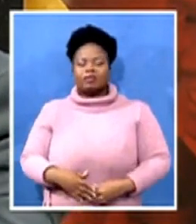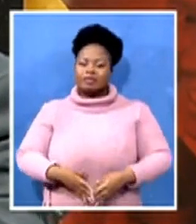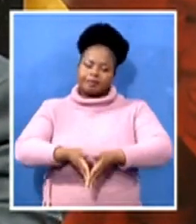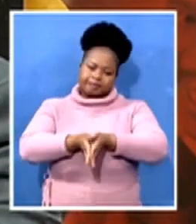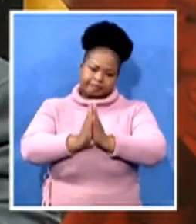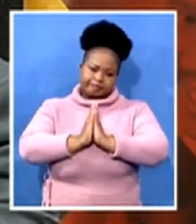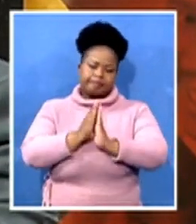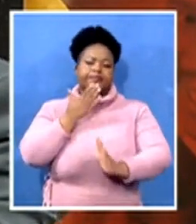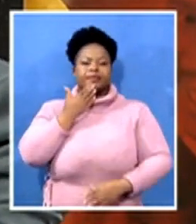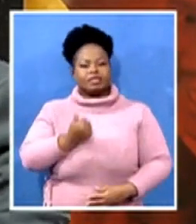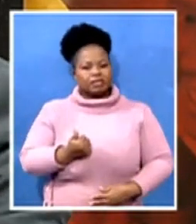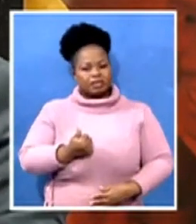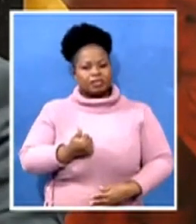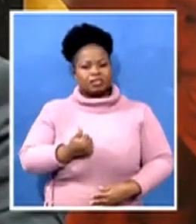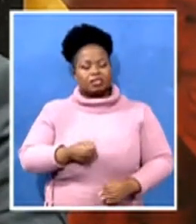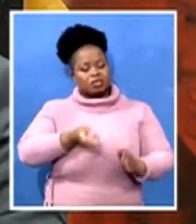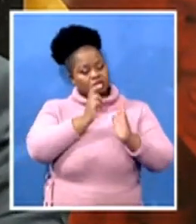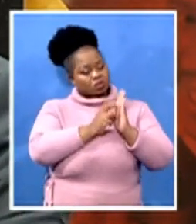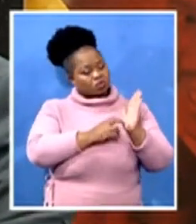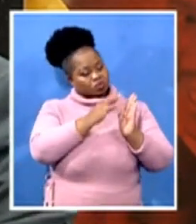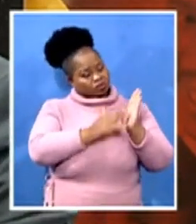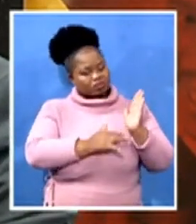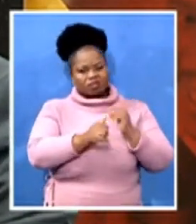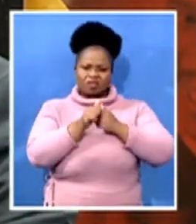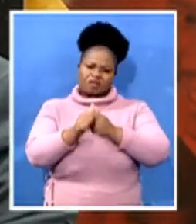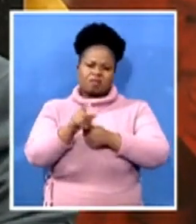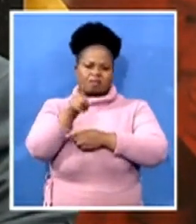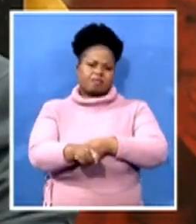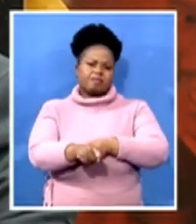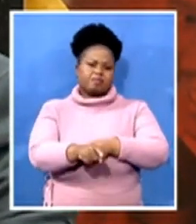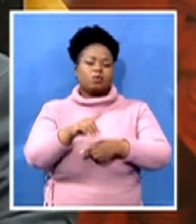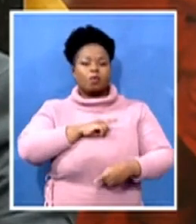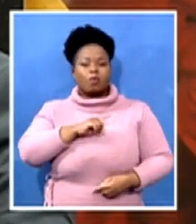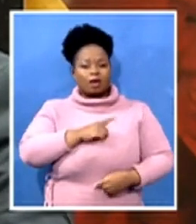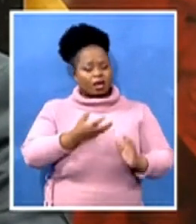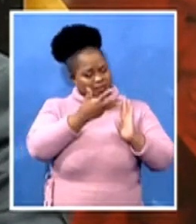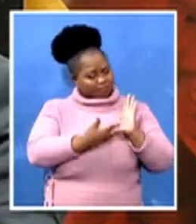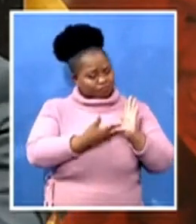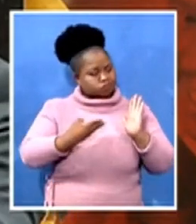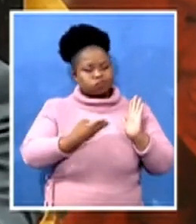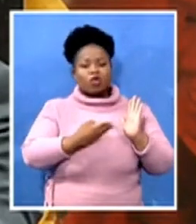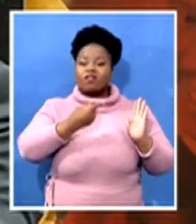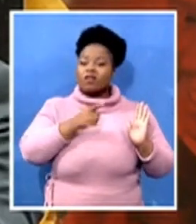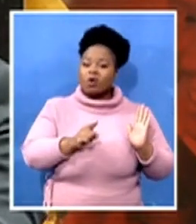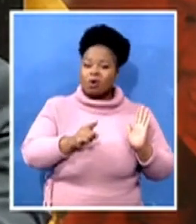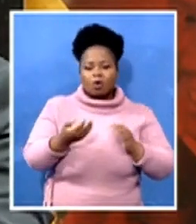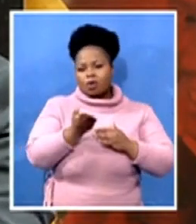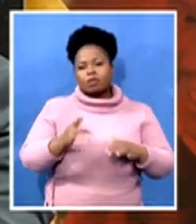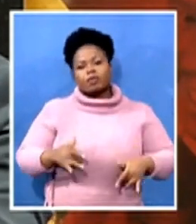imigaqo, bahloniphe imigaqo eyenzelwe ukukhusela ubomi babo. Siyabacela ngabantu bakuthi bayenze loo